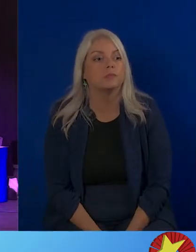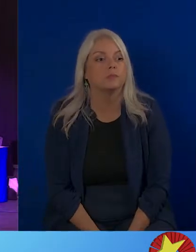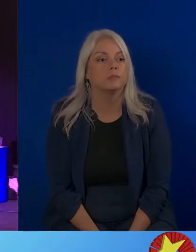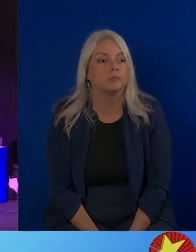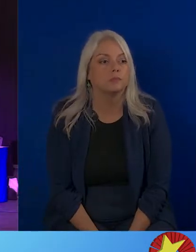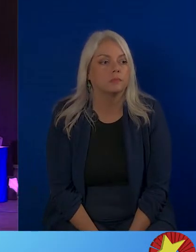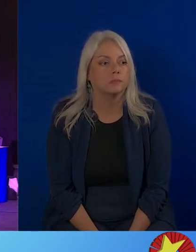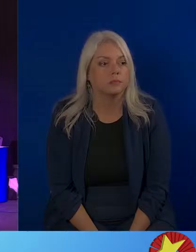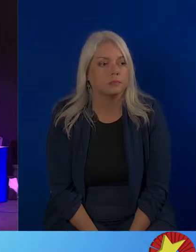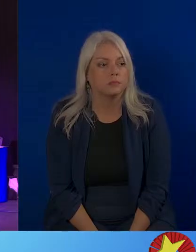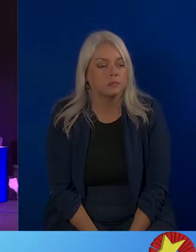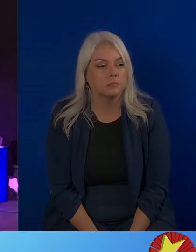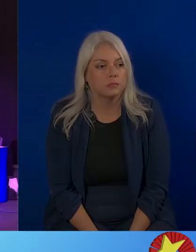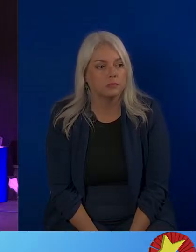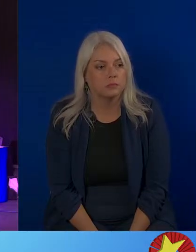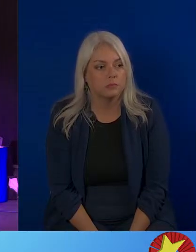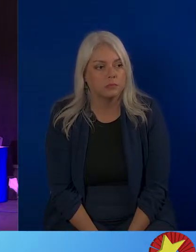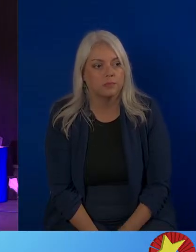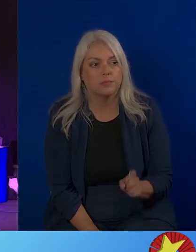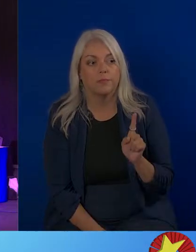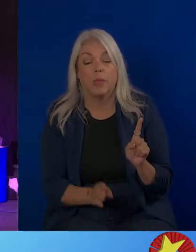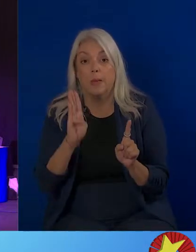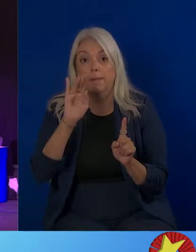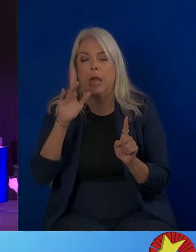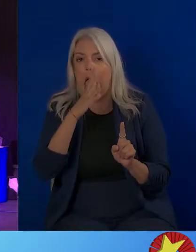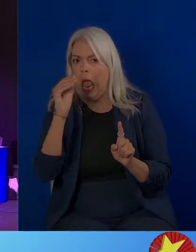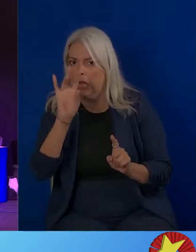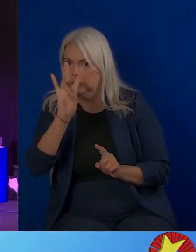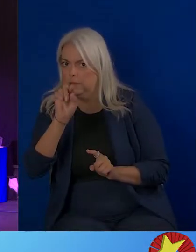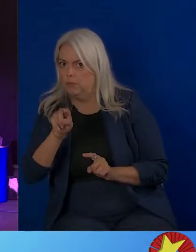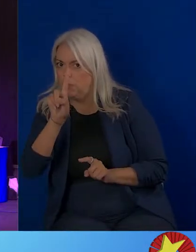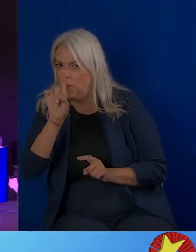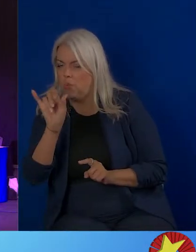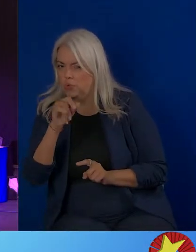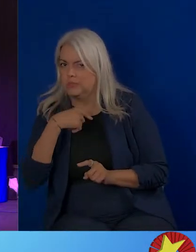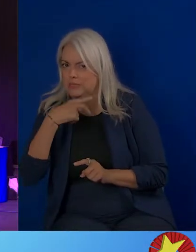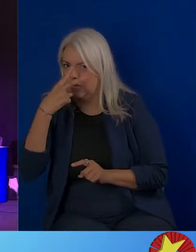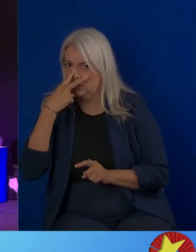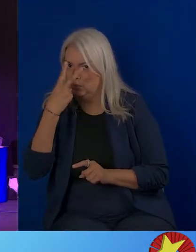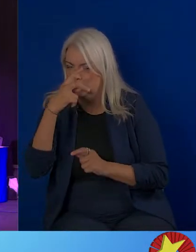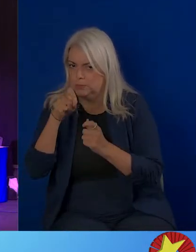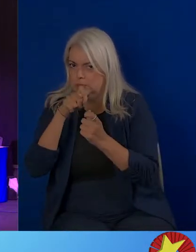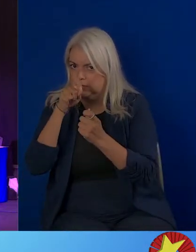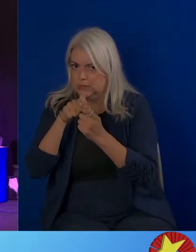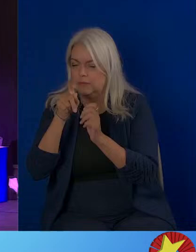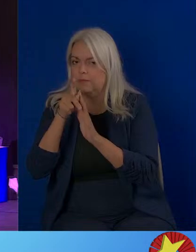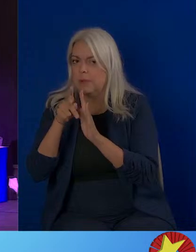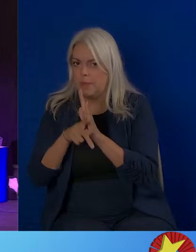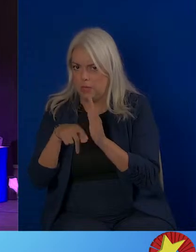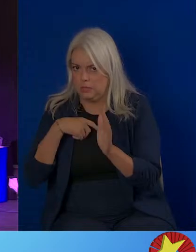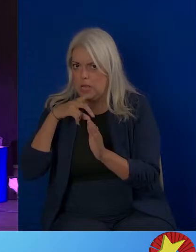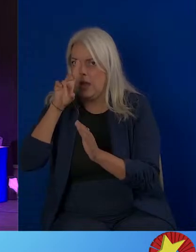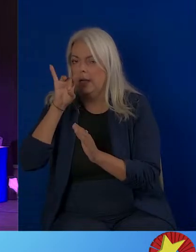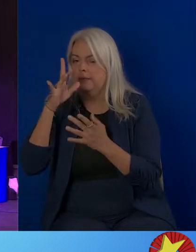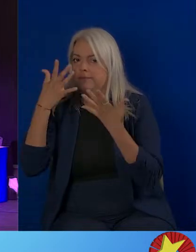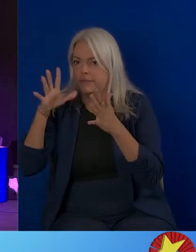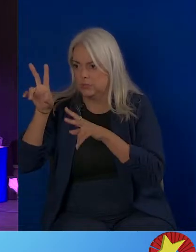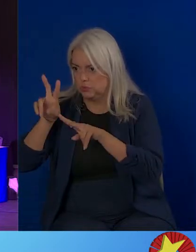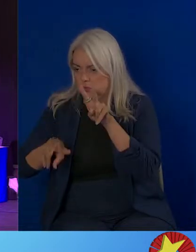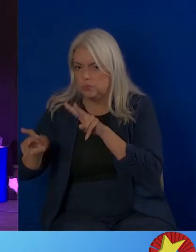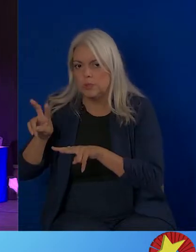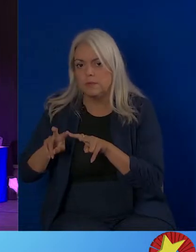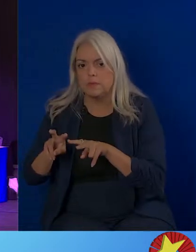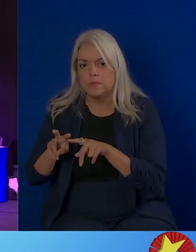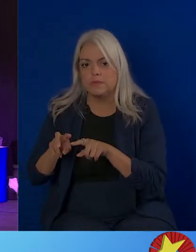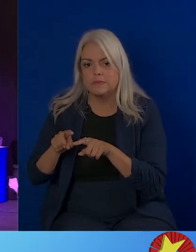If I may Yes, you will amend that need a and add second. 7.1, because I'm seeing 2 specific policies that I did have a chance to review. I don't